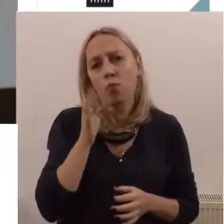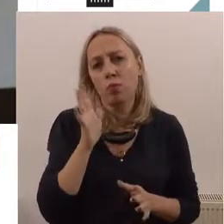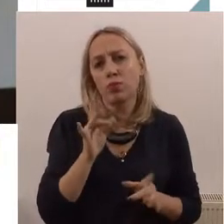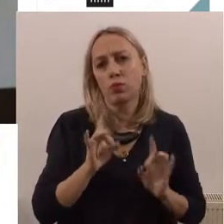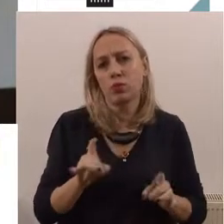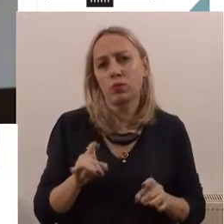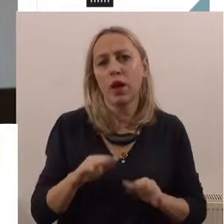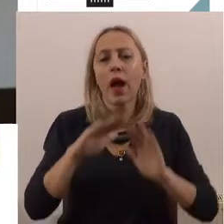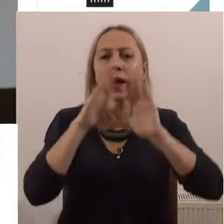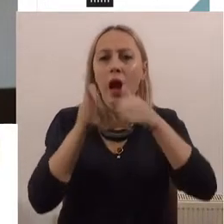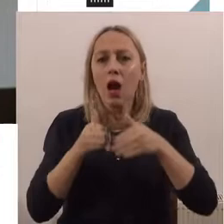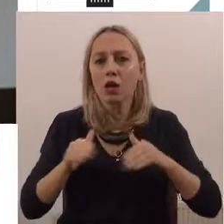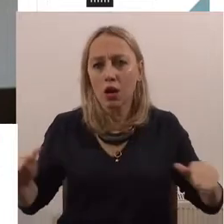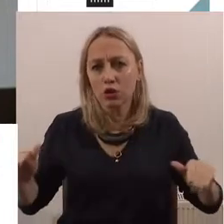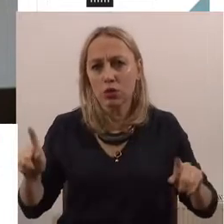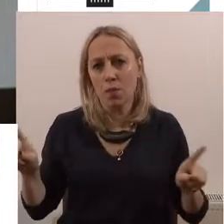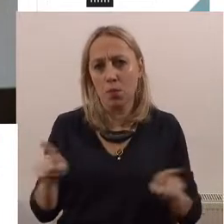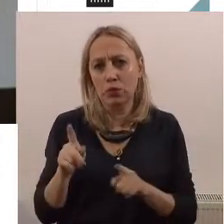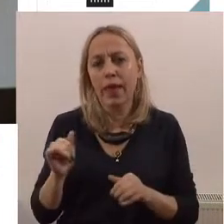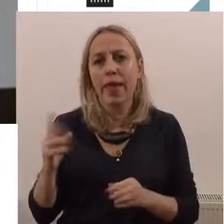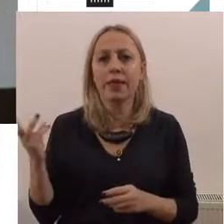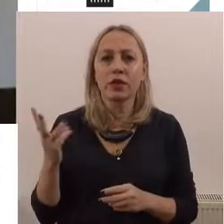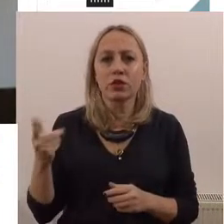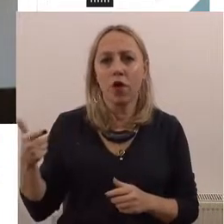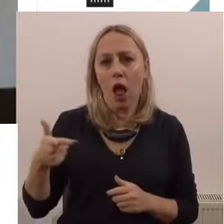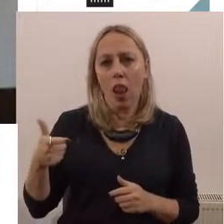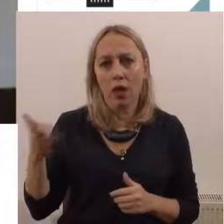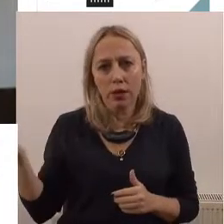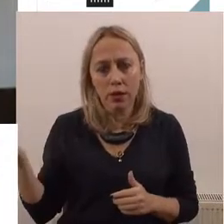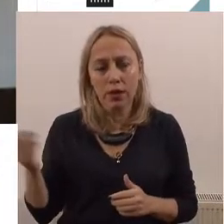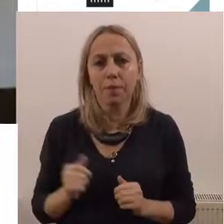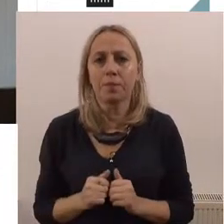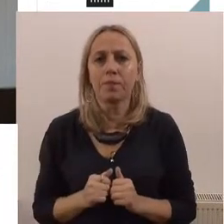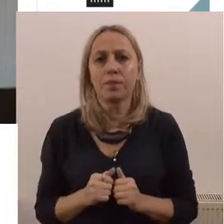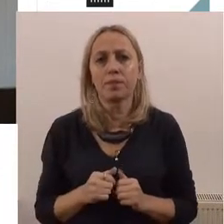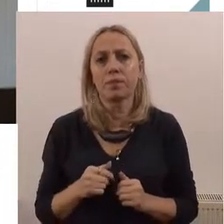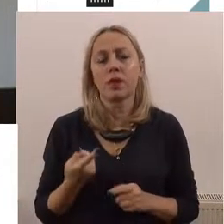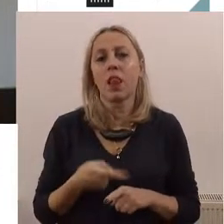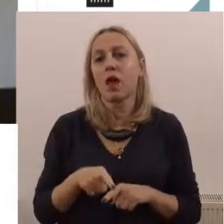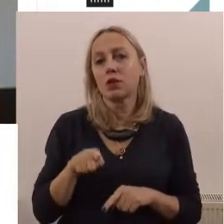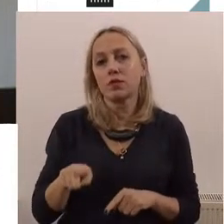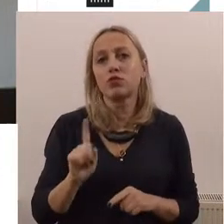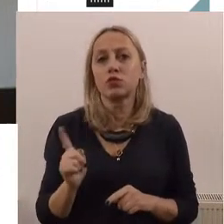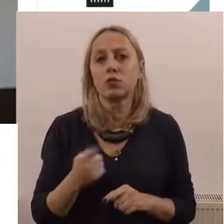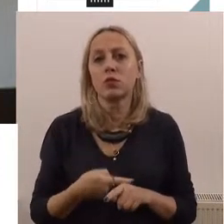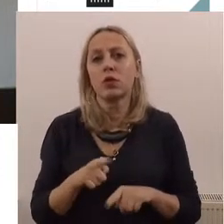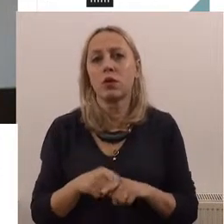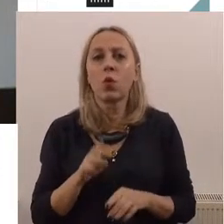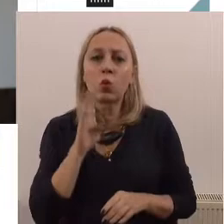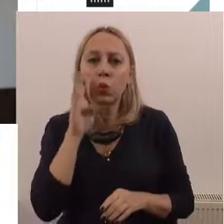experience in Garage and Tretyakov Gallery.